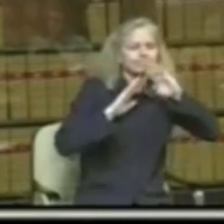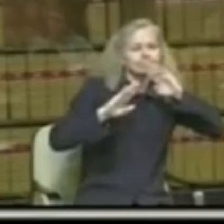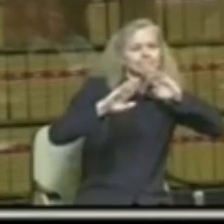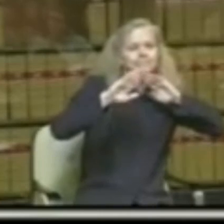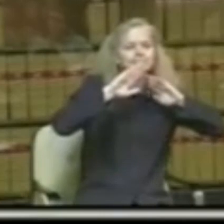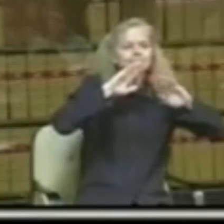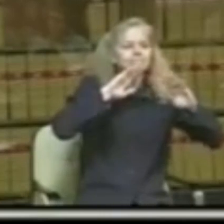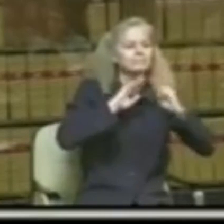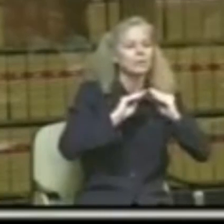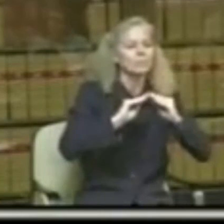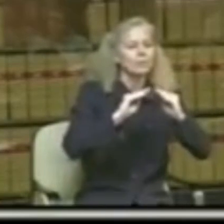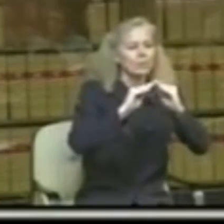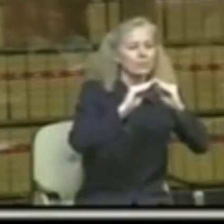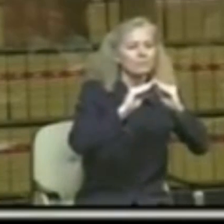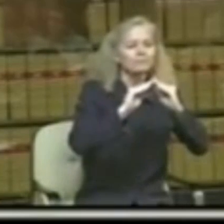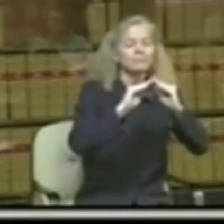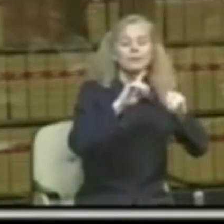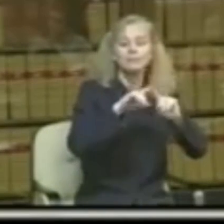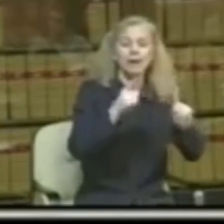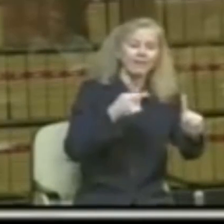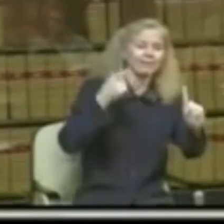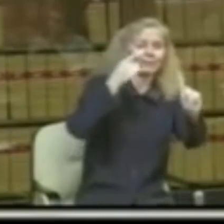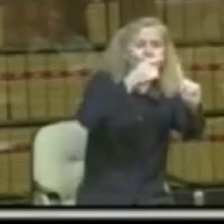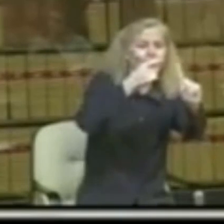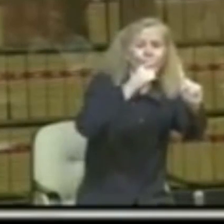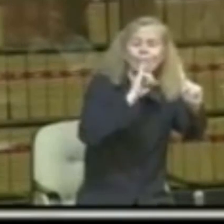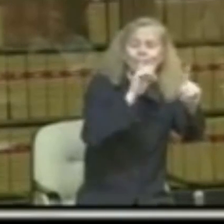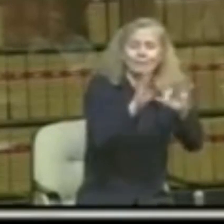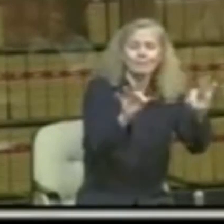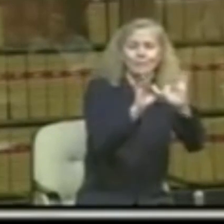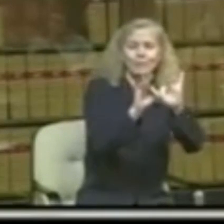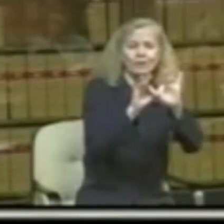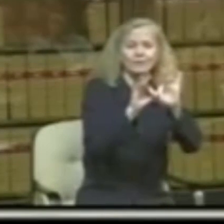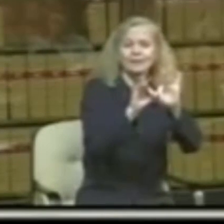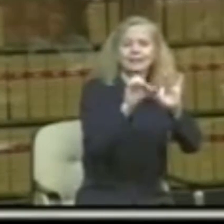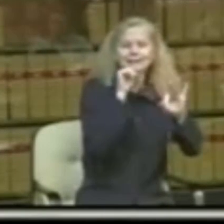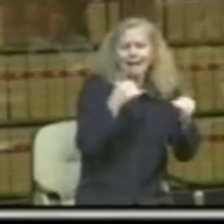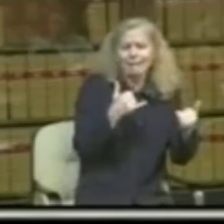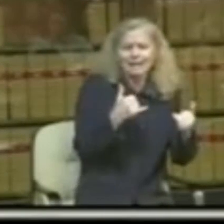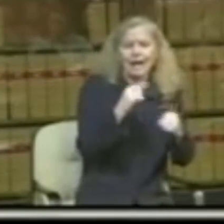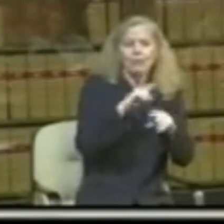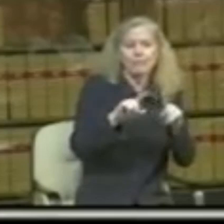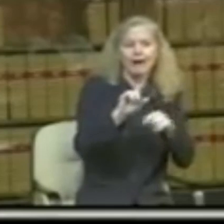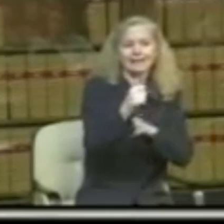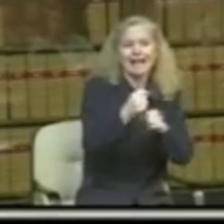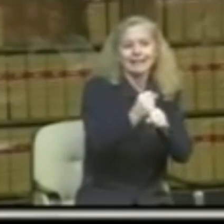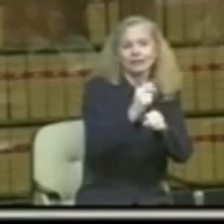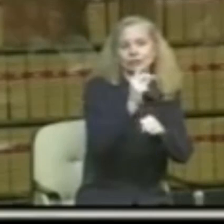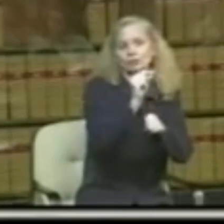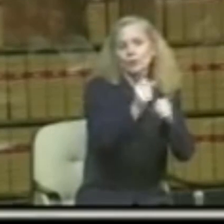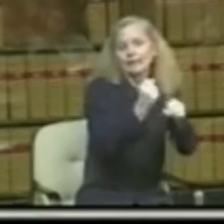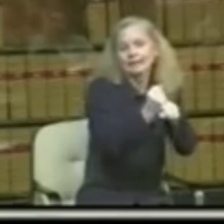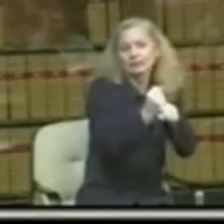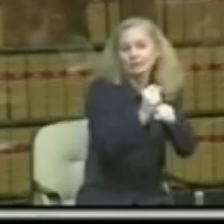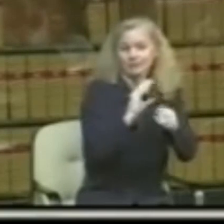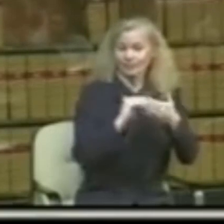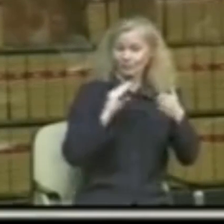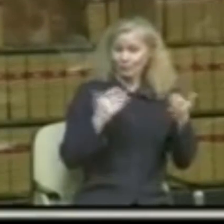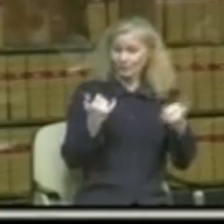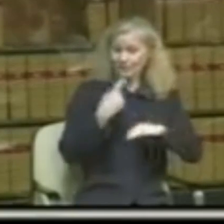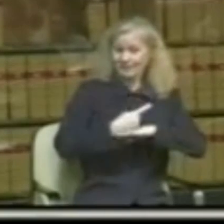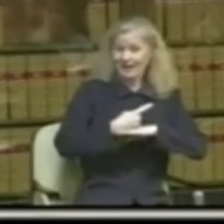Again, the outcome that matters is a couple of decades away, when the elementary students of today are the young professionals, inventors,